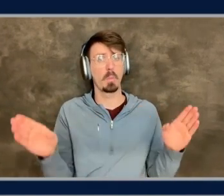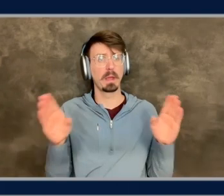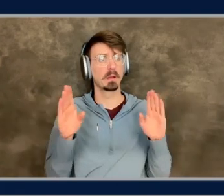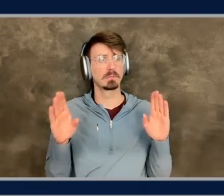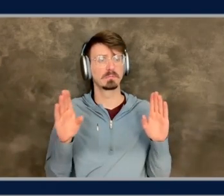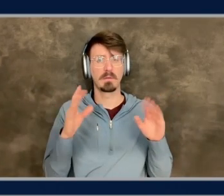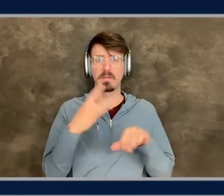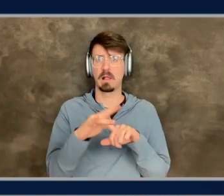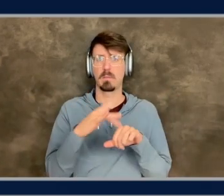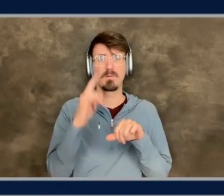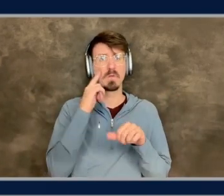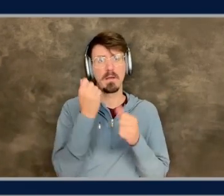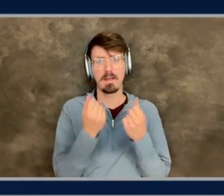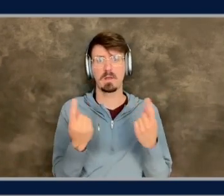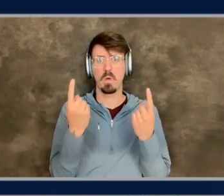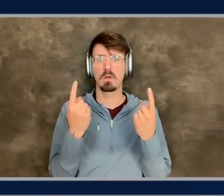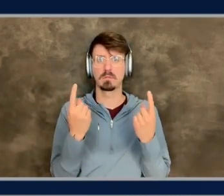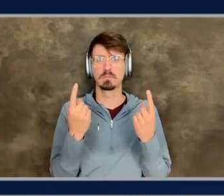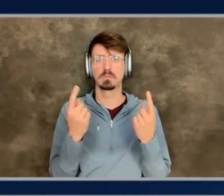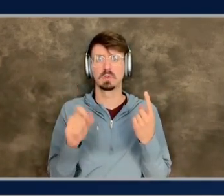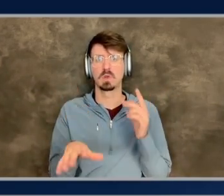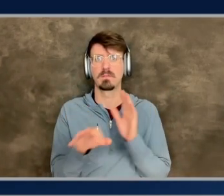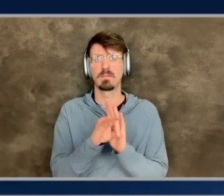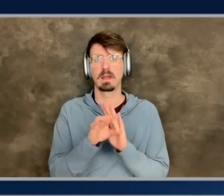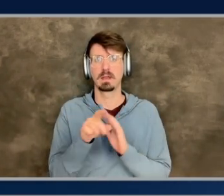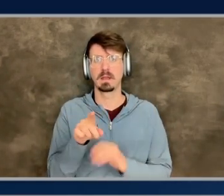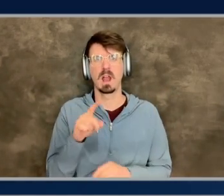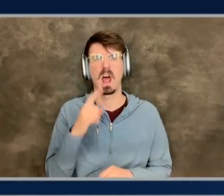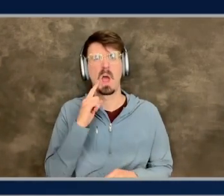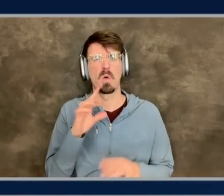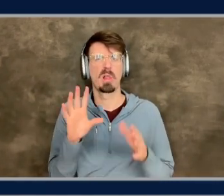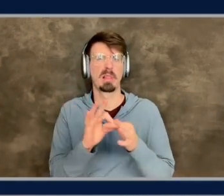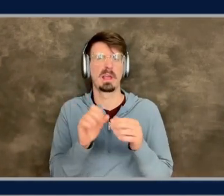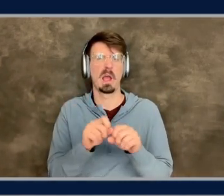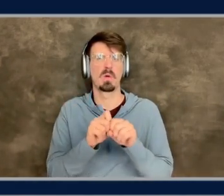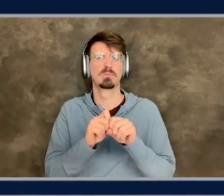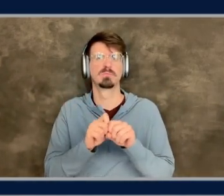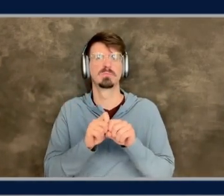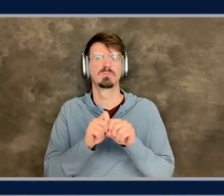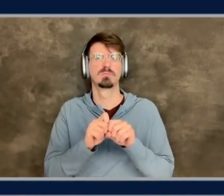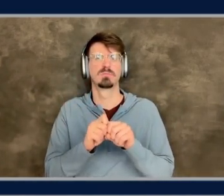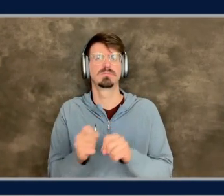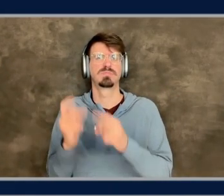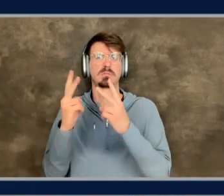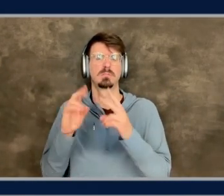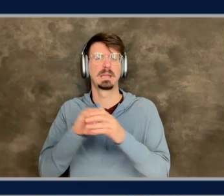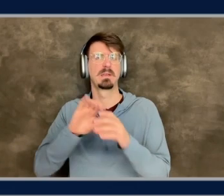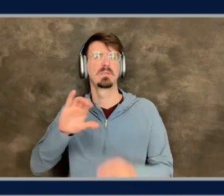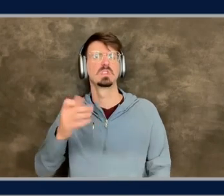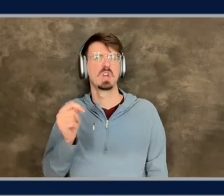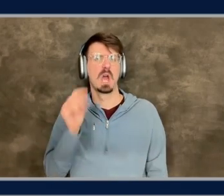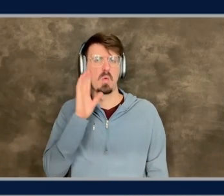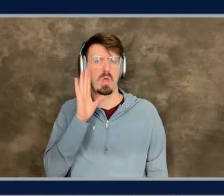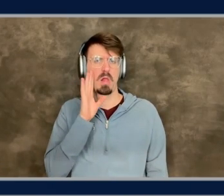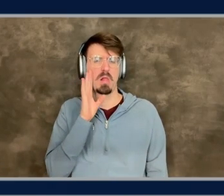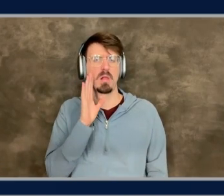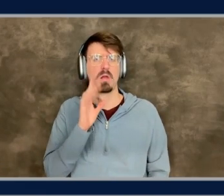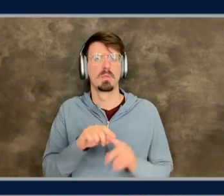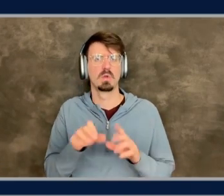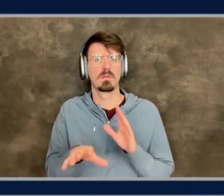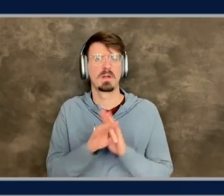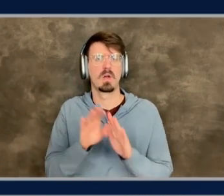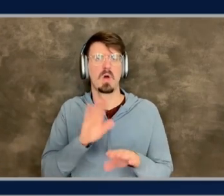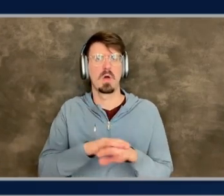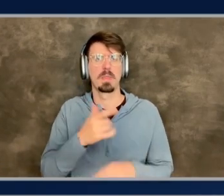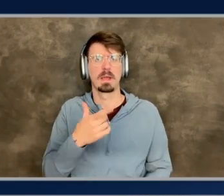GitHub. Let me actually give you the link here. I'm gonna pop this link in the chat, by the way, once we finish sharing the screen. But you can find it on the GitHub page.